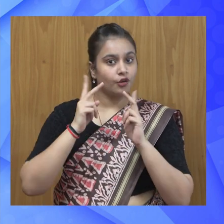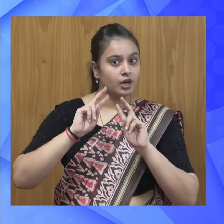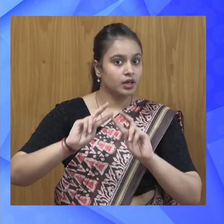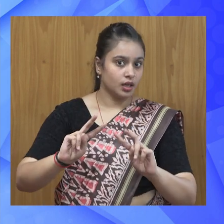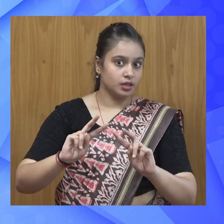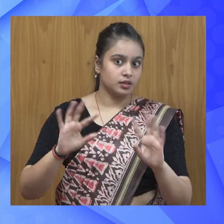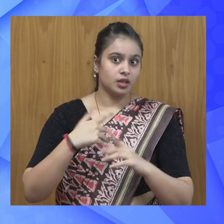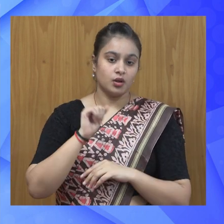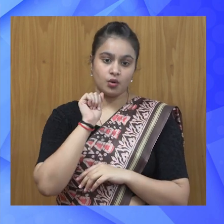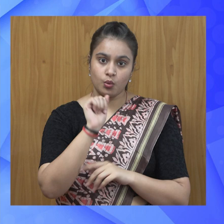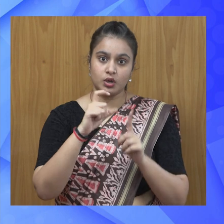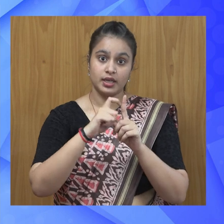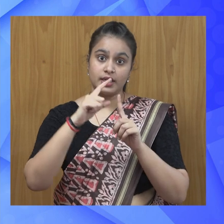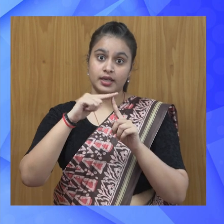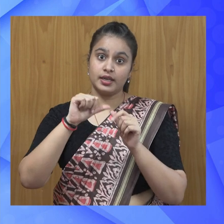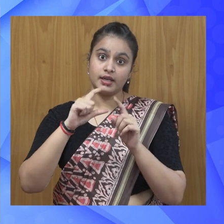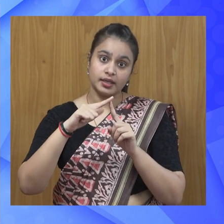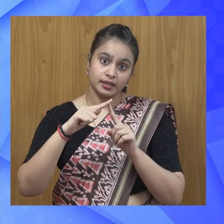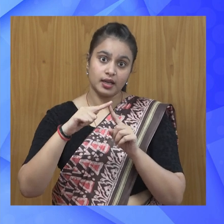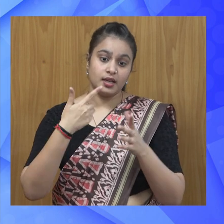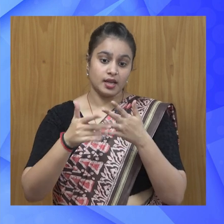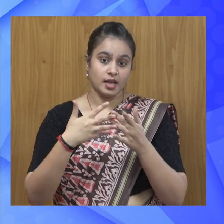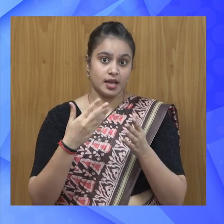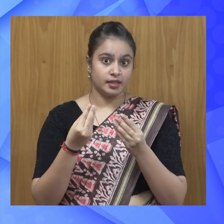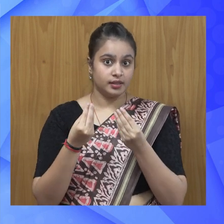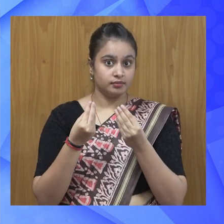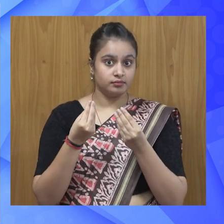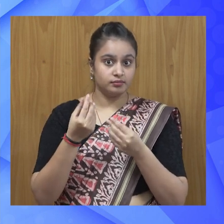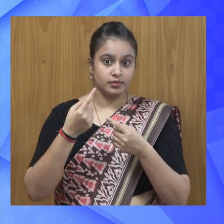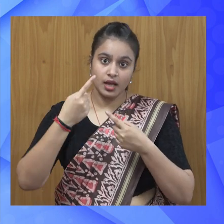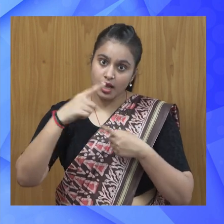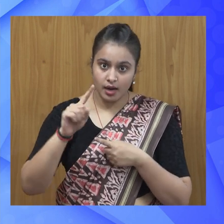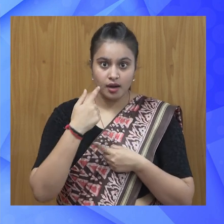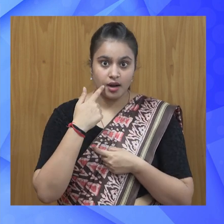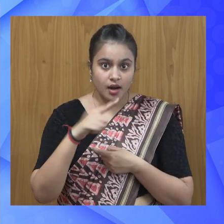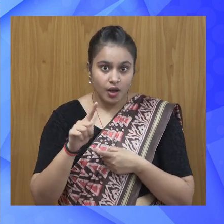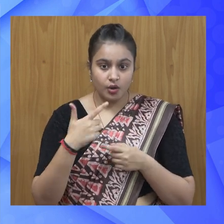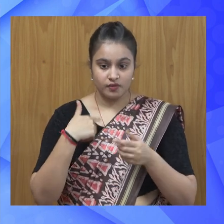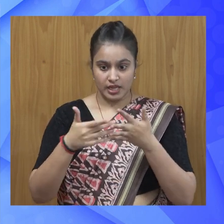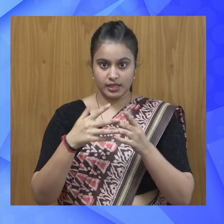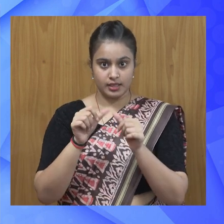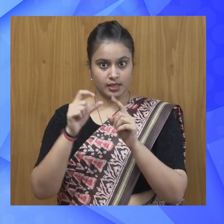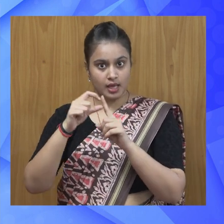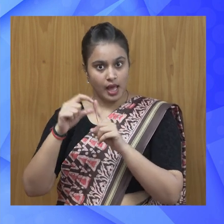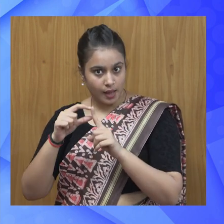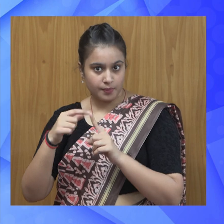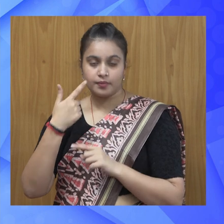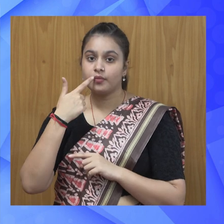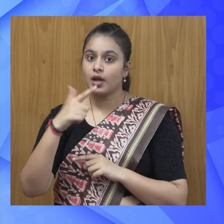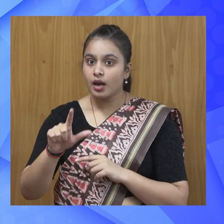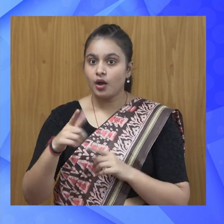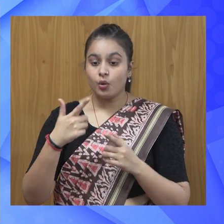be taking your data. Now, when you give your permissions, when you download any app and give permissions, be